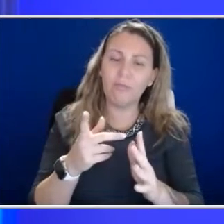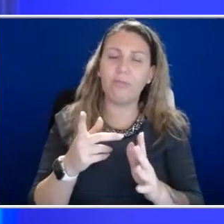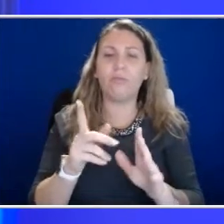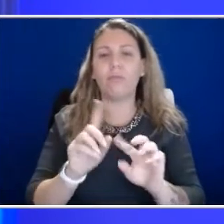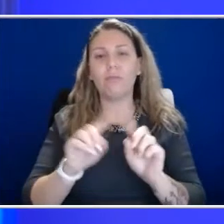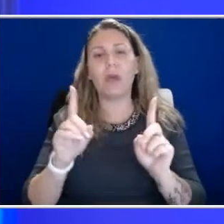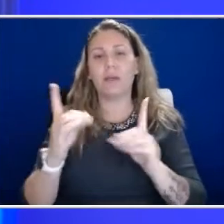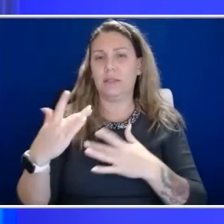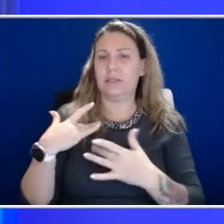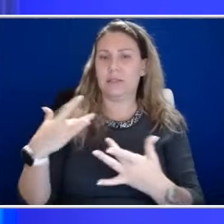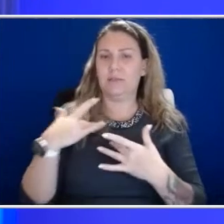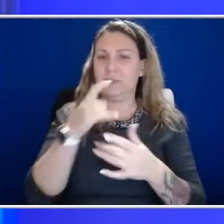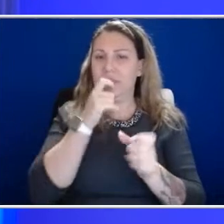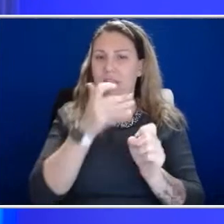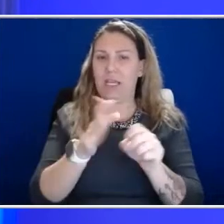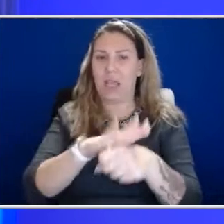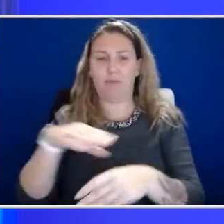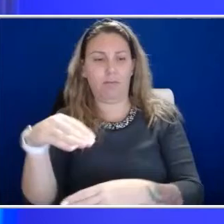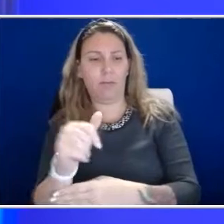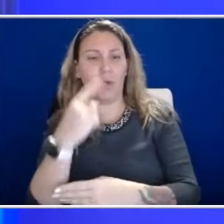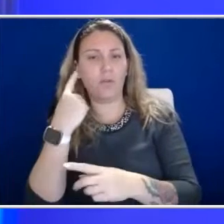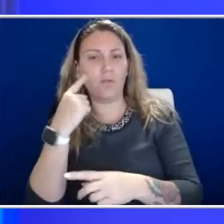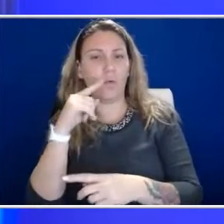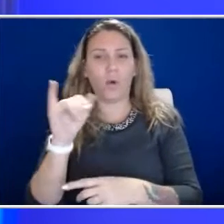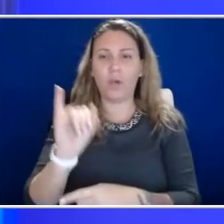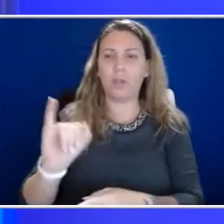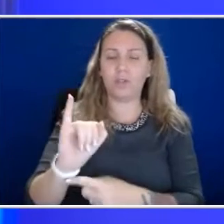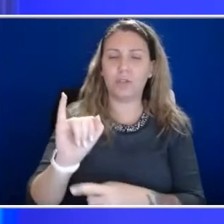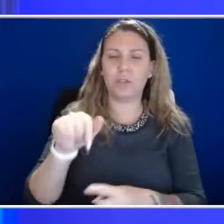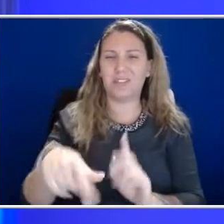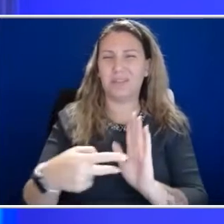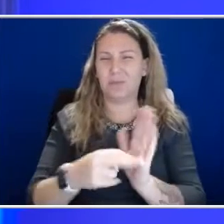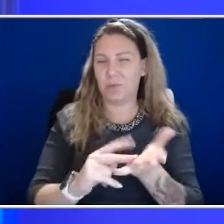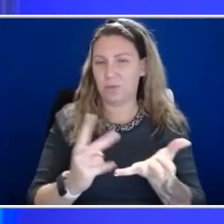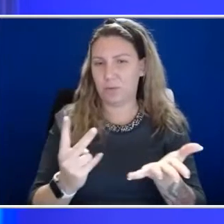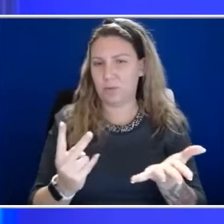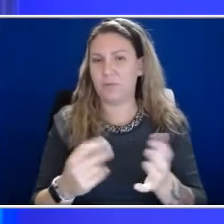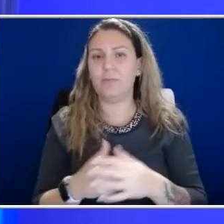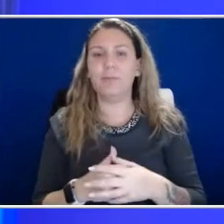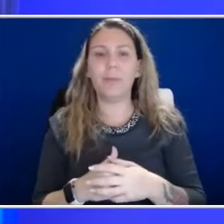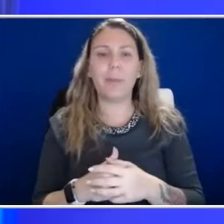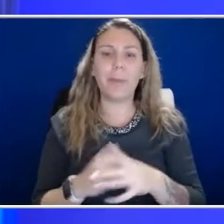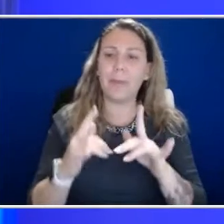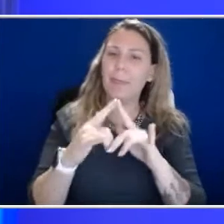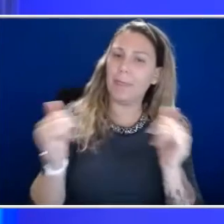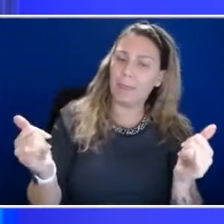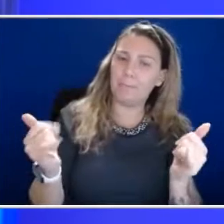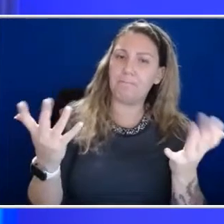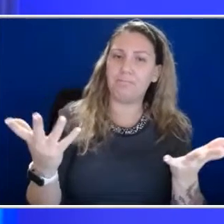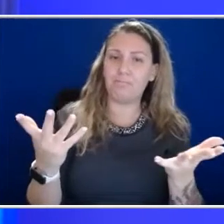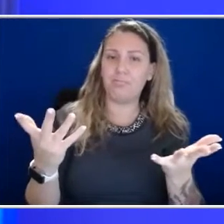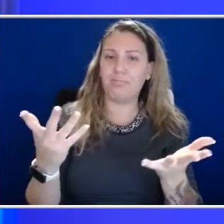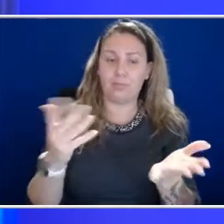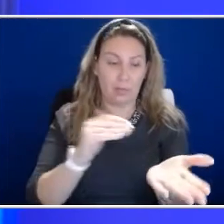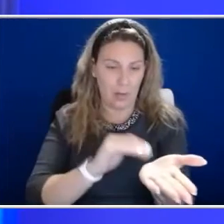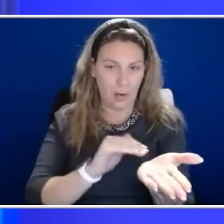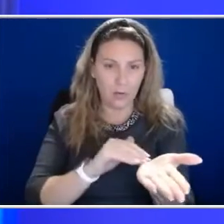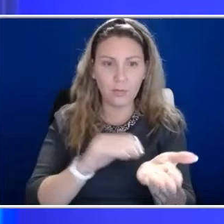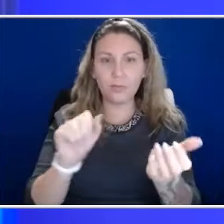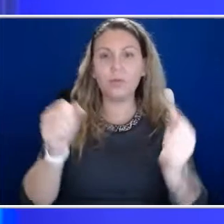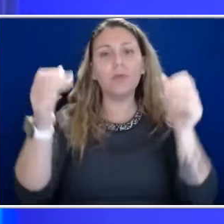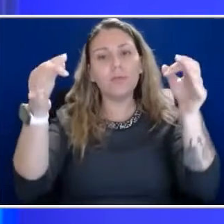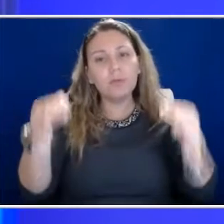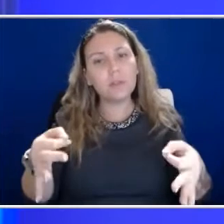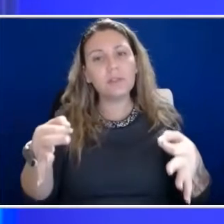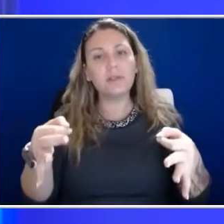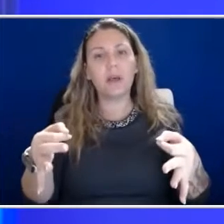be covered by insurance for this purpose. At the same time, physicians can choose